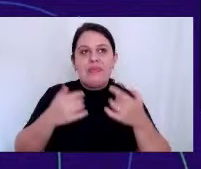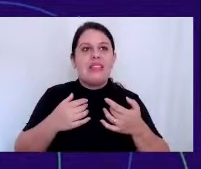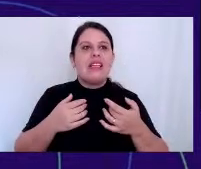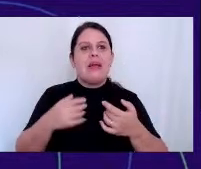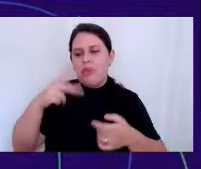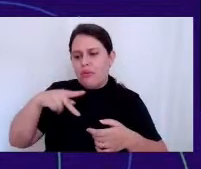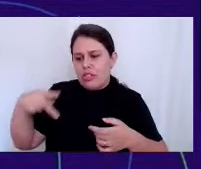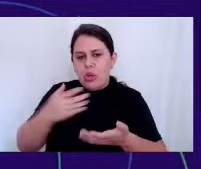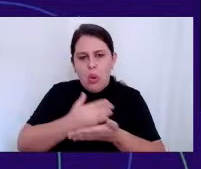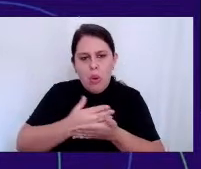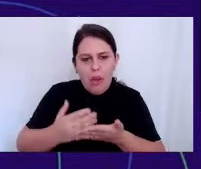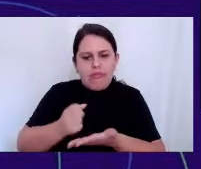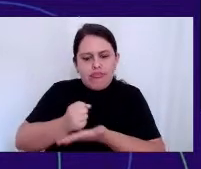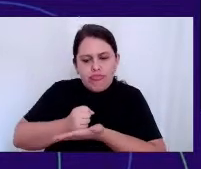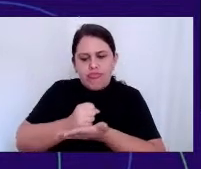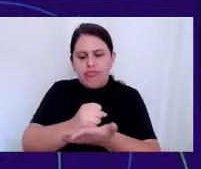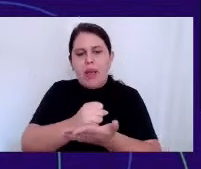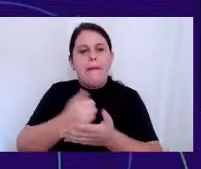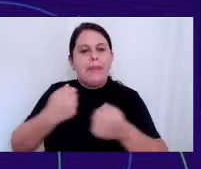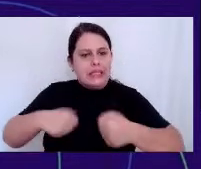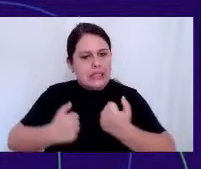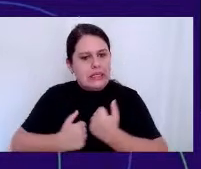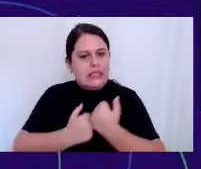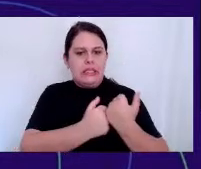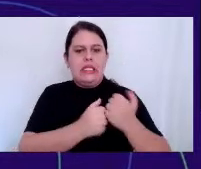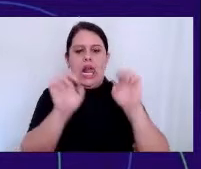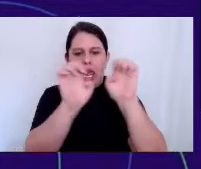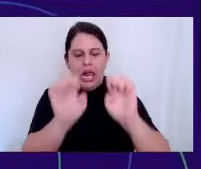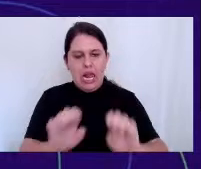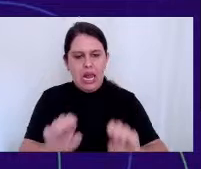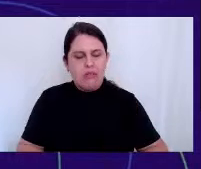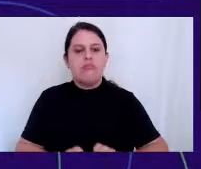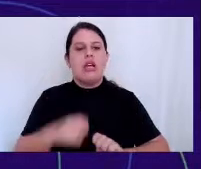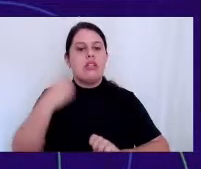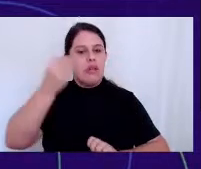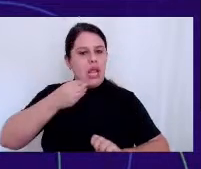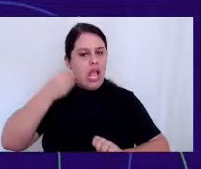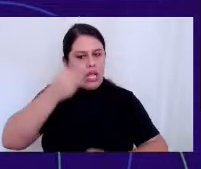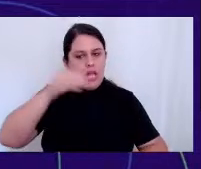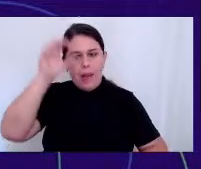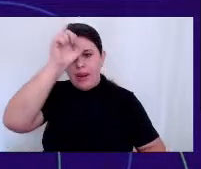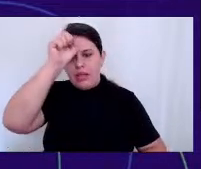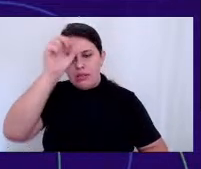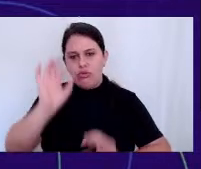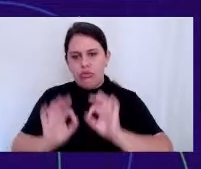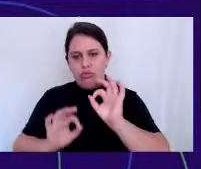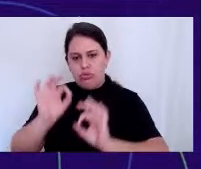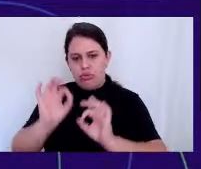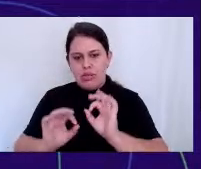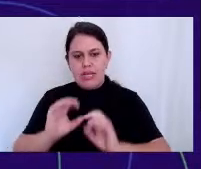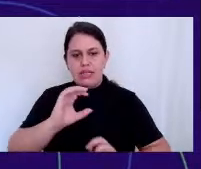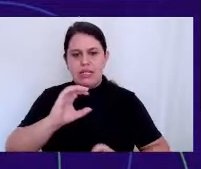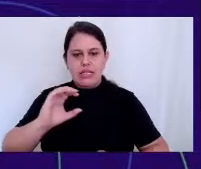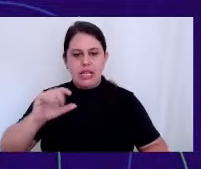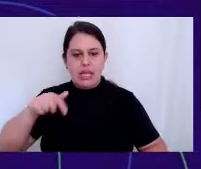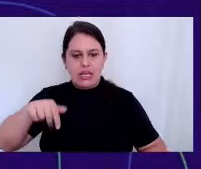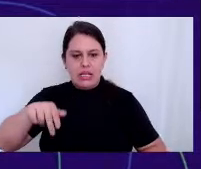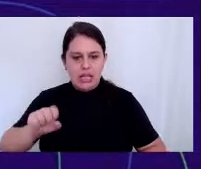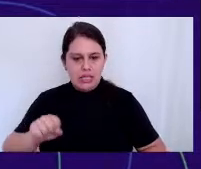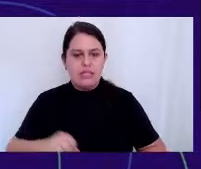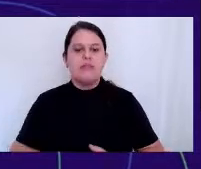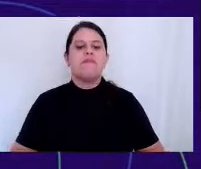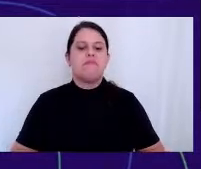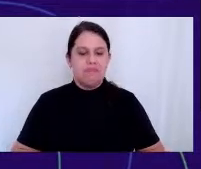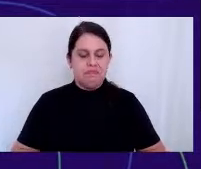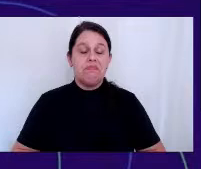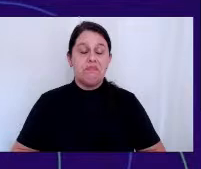learning experience and building their CCQs, their concept check questions, their ICQs, their instruction check questions. You can